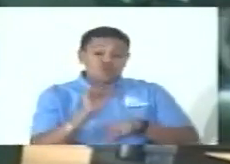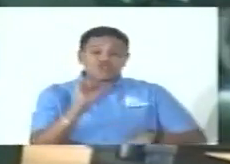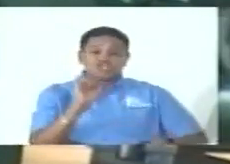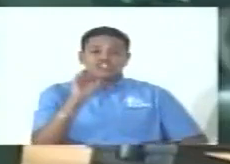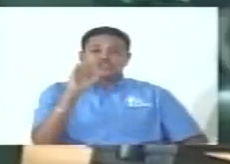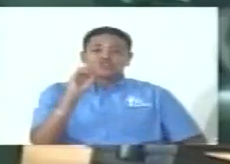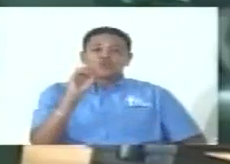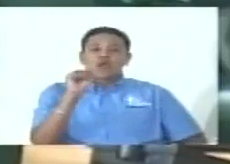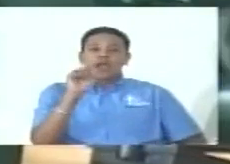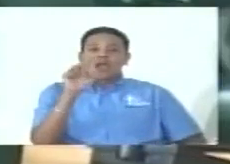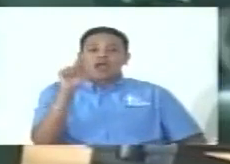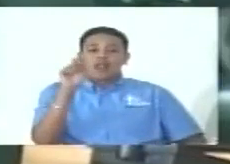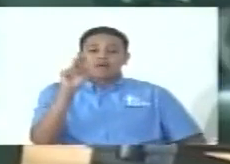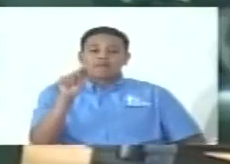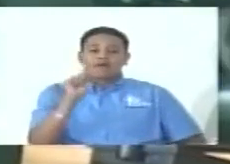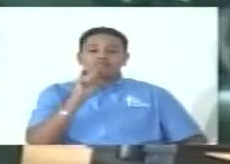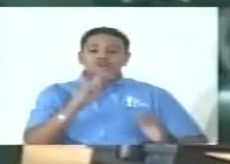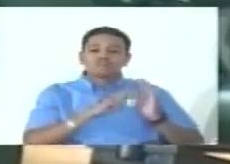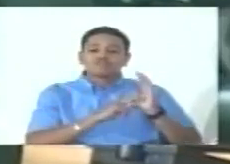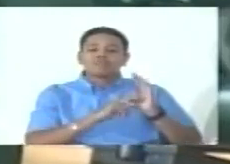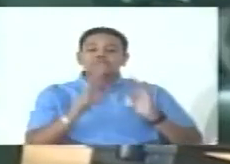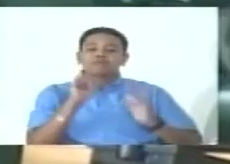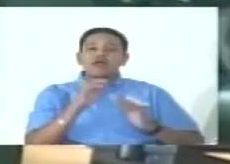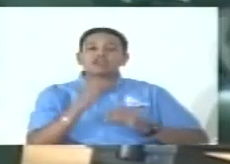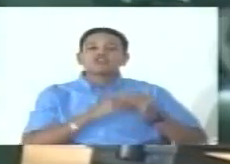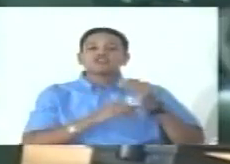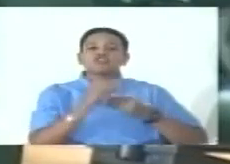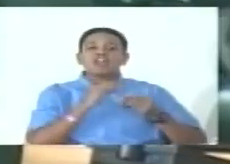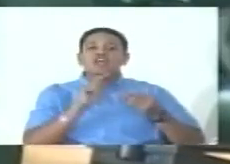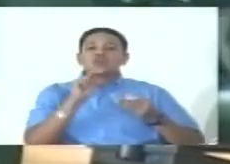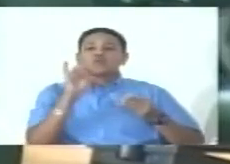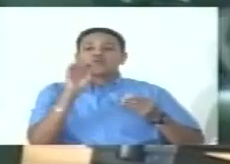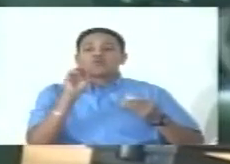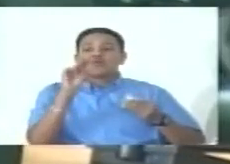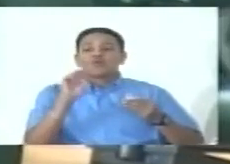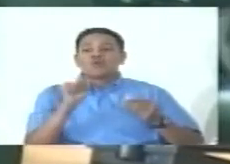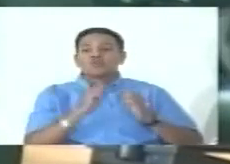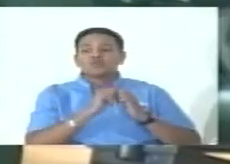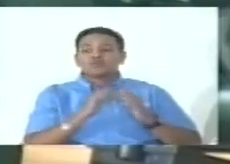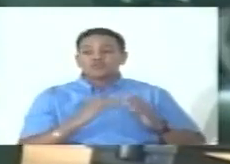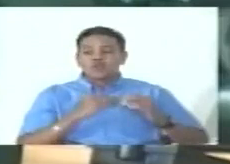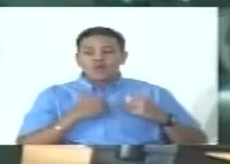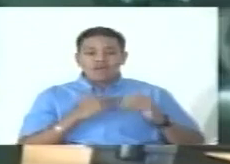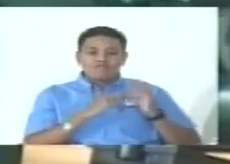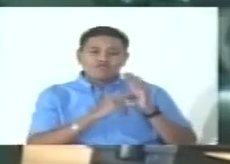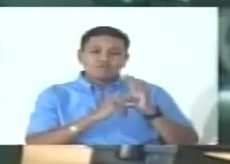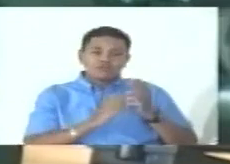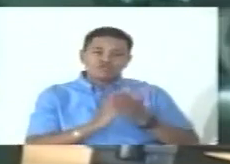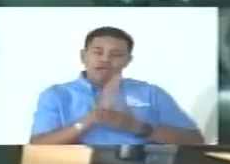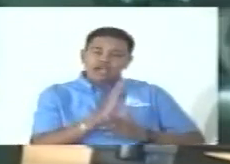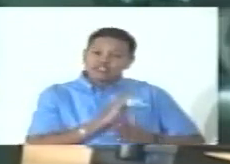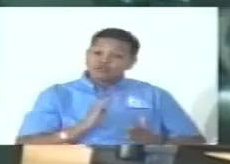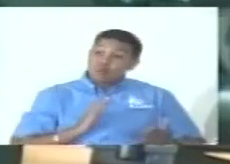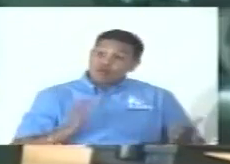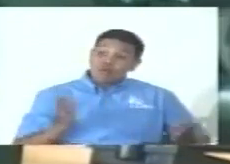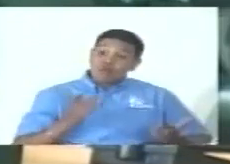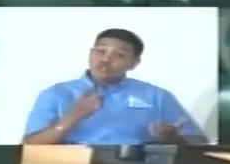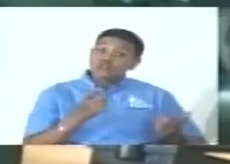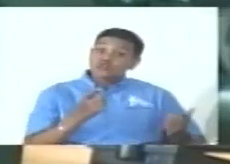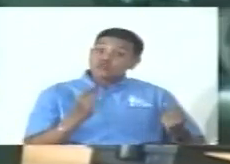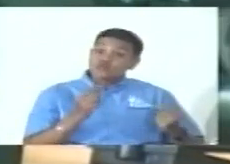is represented by trade unions without having a representational rights pool. What she did was